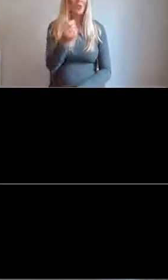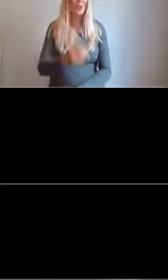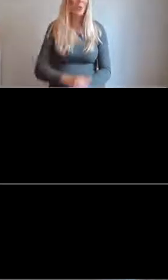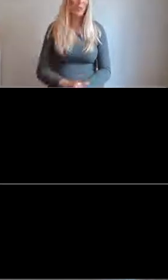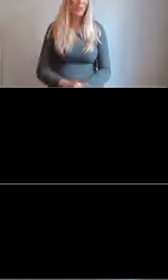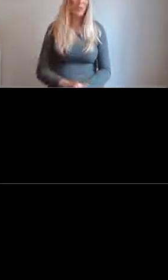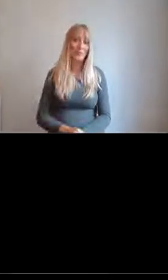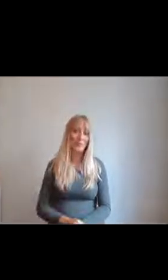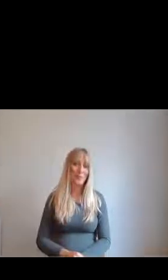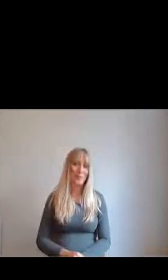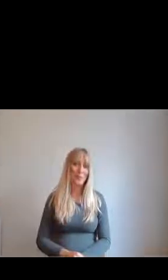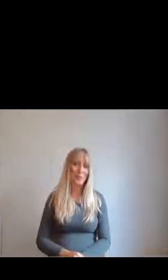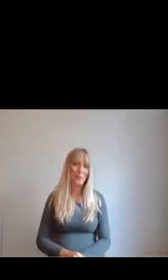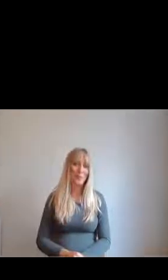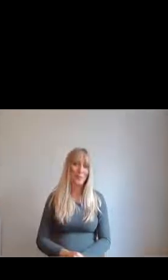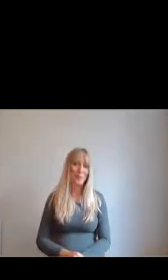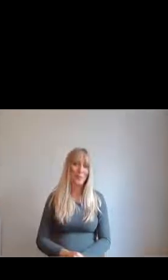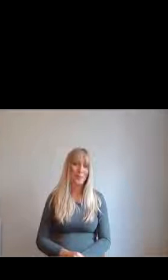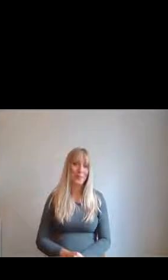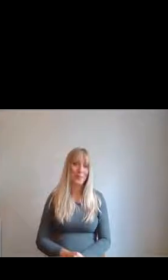minutes.